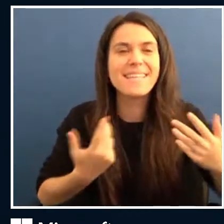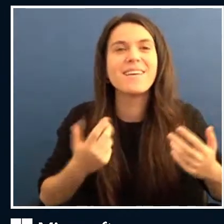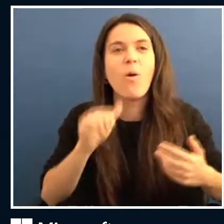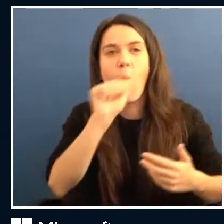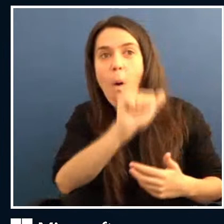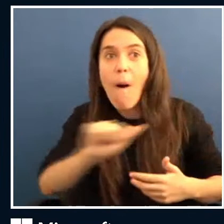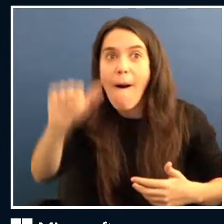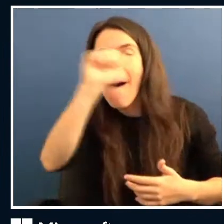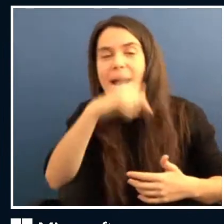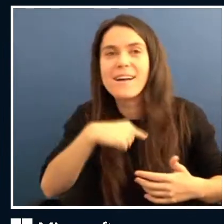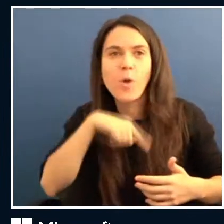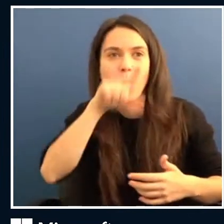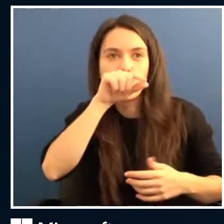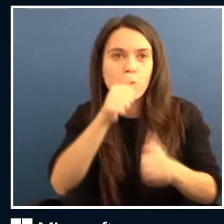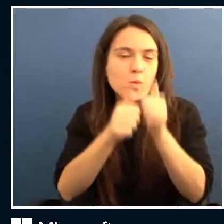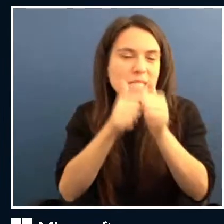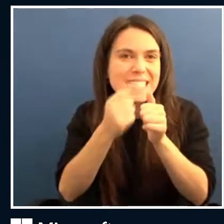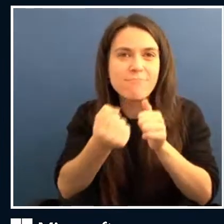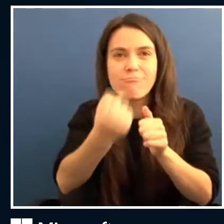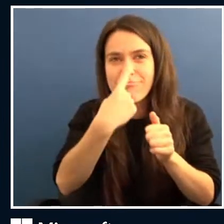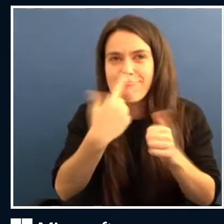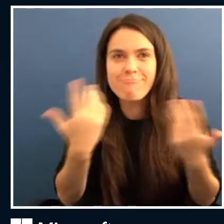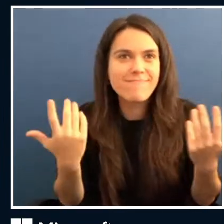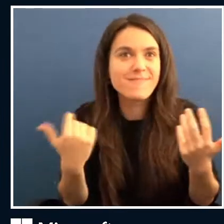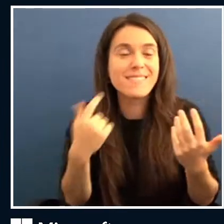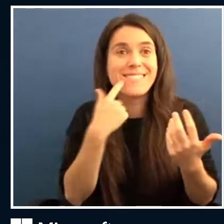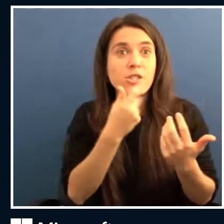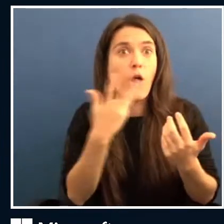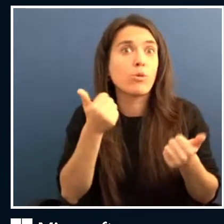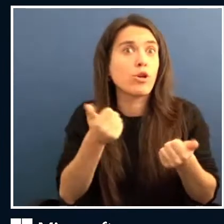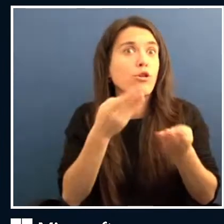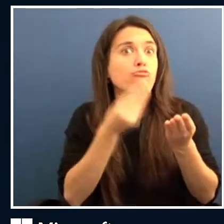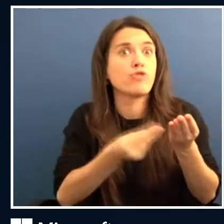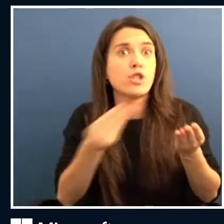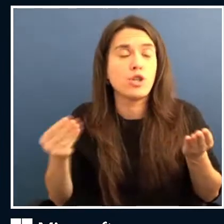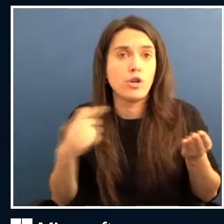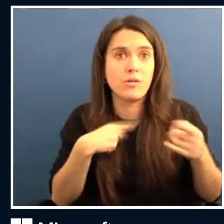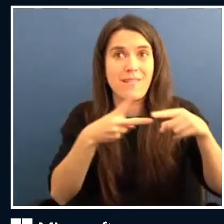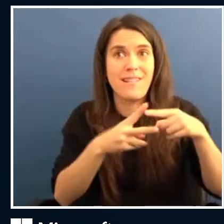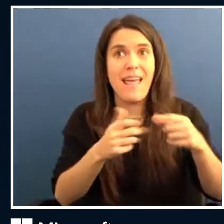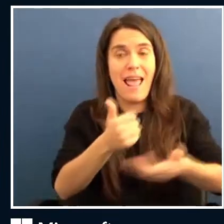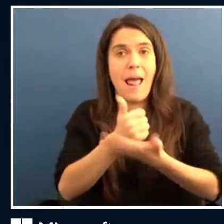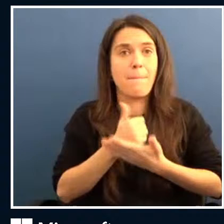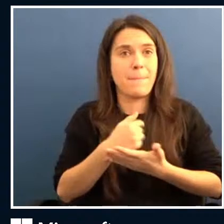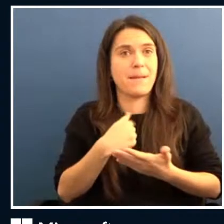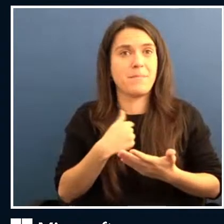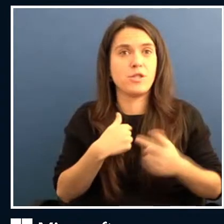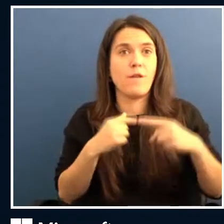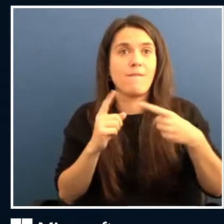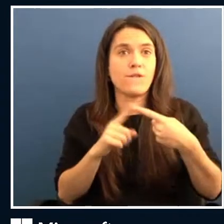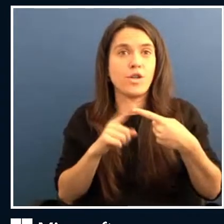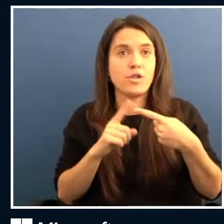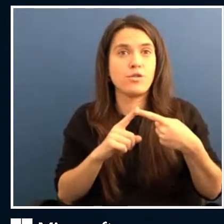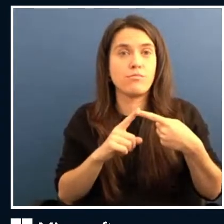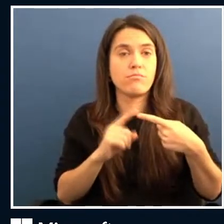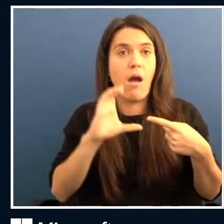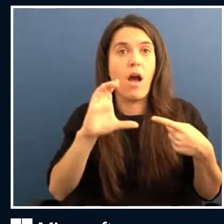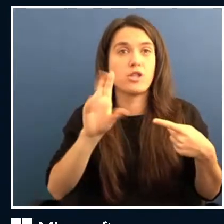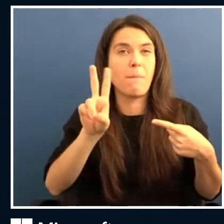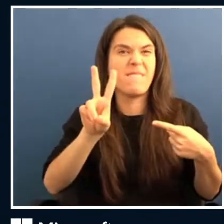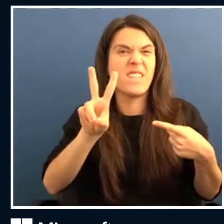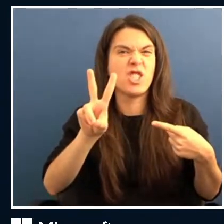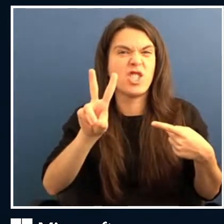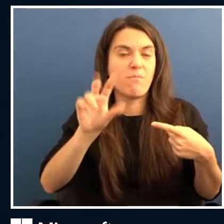direct you to some great resources that have personally helped me learn these technologies. So the first is just Custom Vision AI, so you can test it